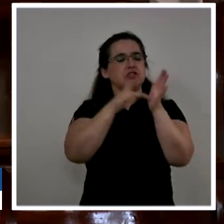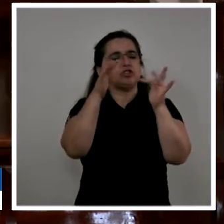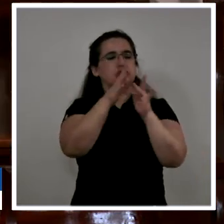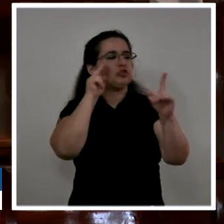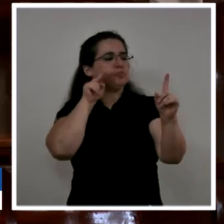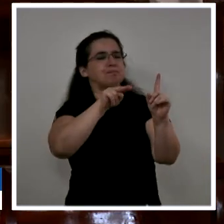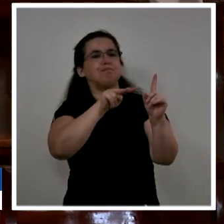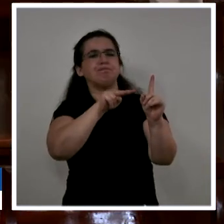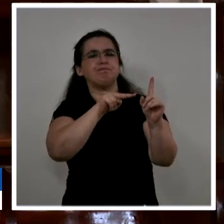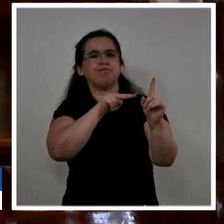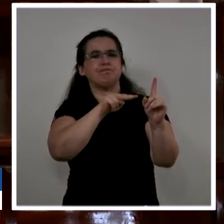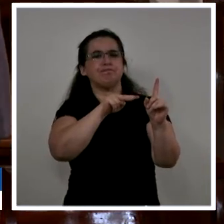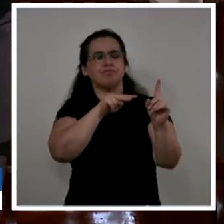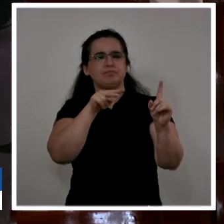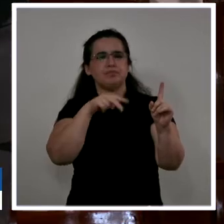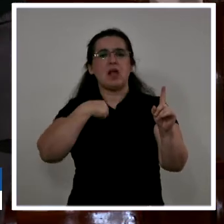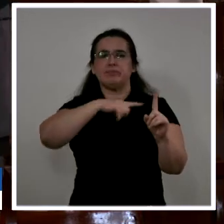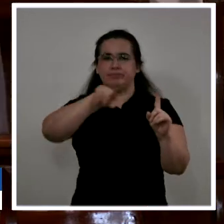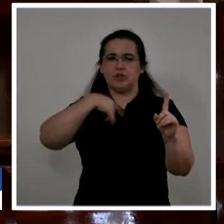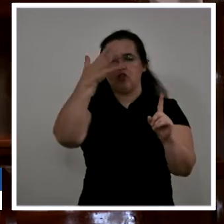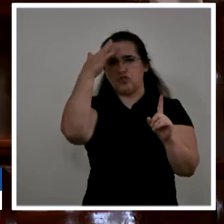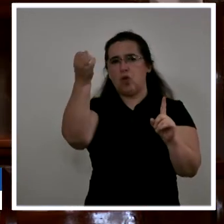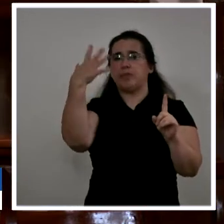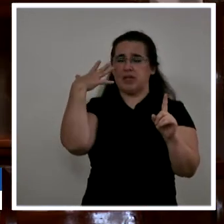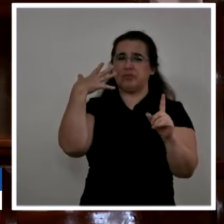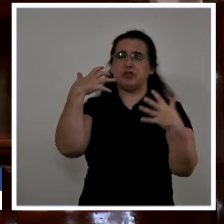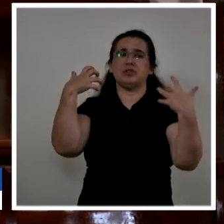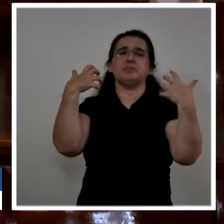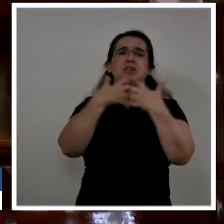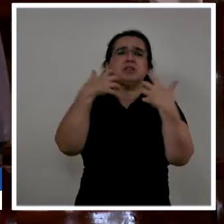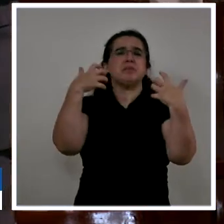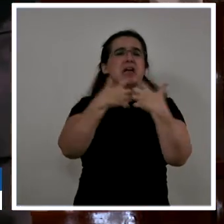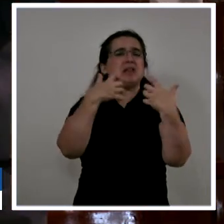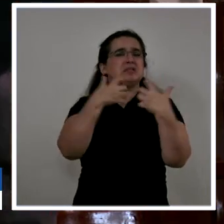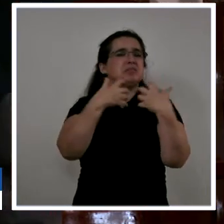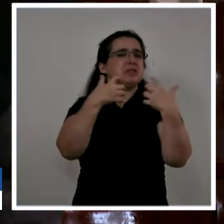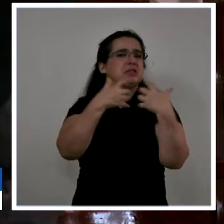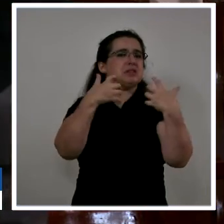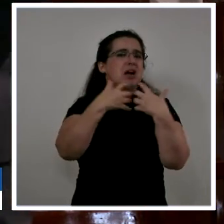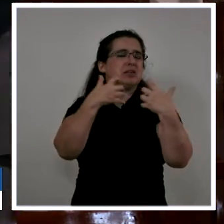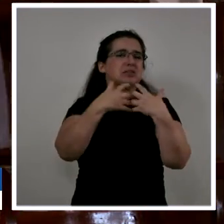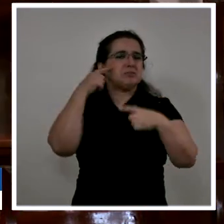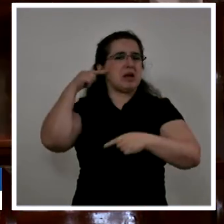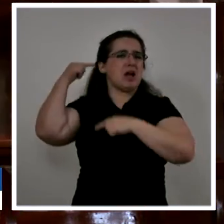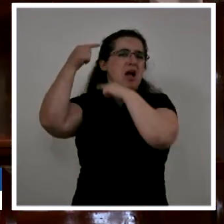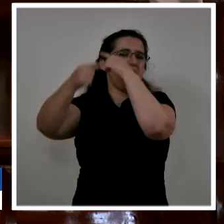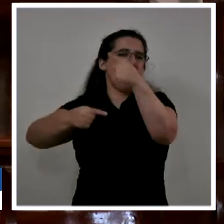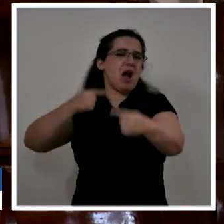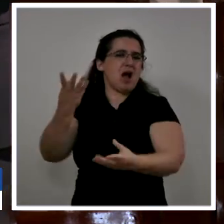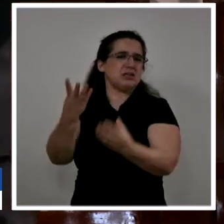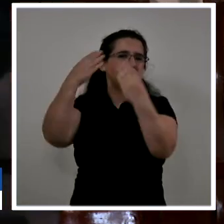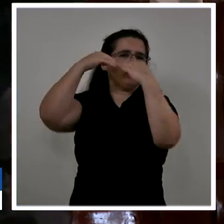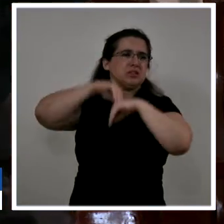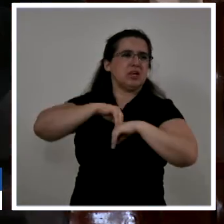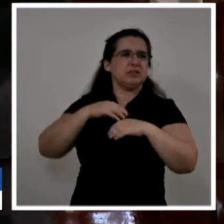olhando para Jesus, we understand that the battle against our heredity, notamos que podemos entender que a batalha contra a nossa